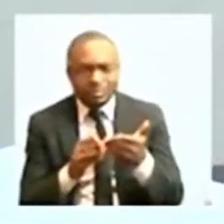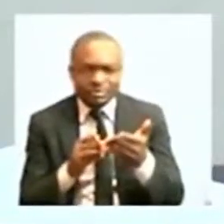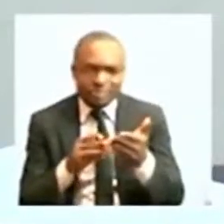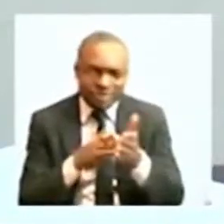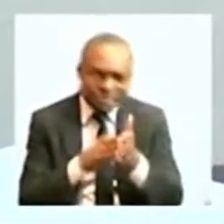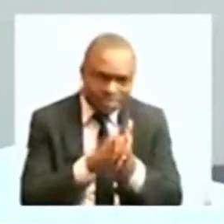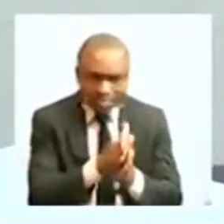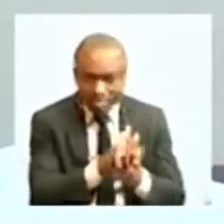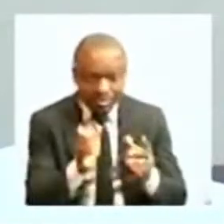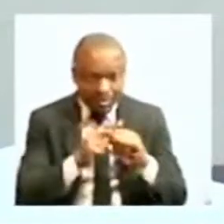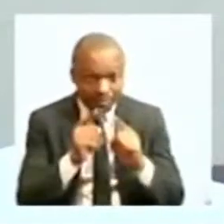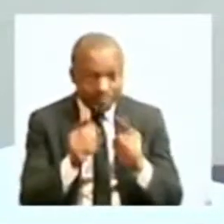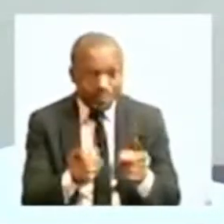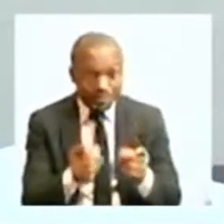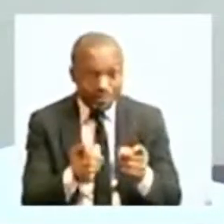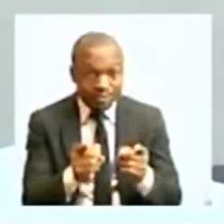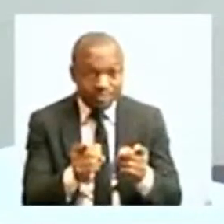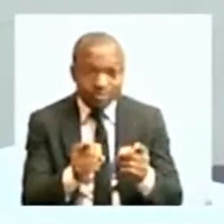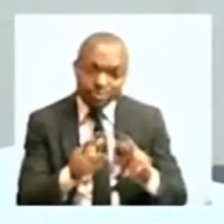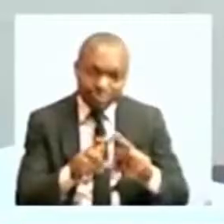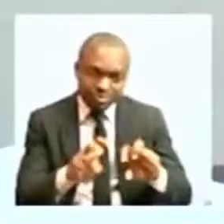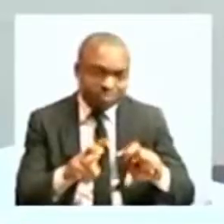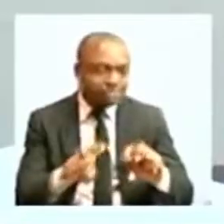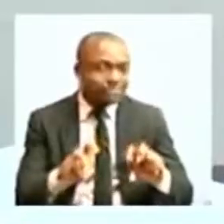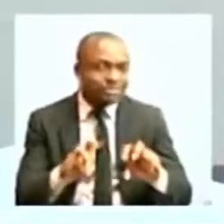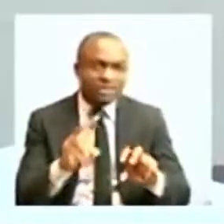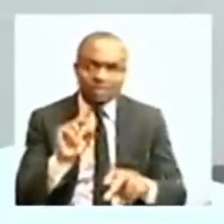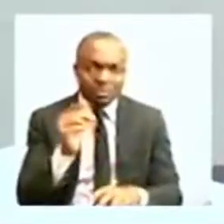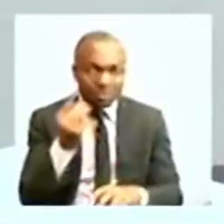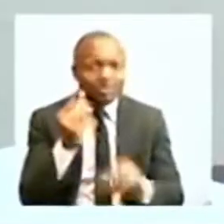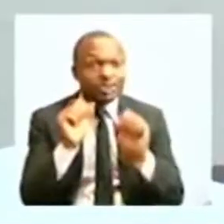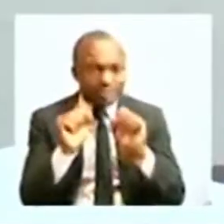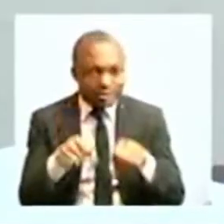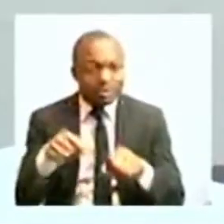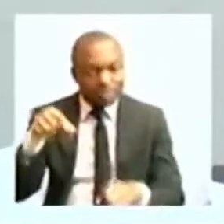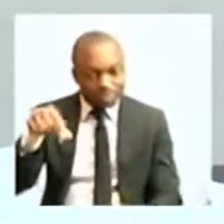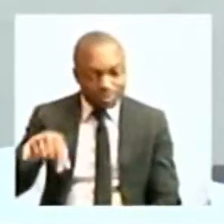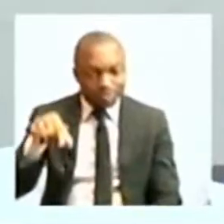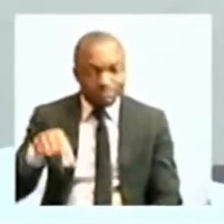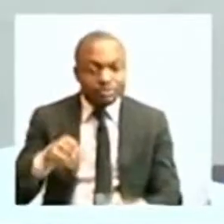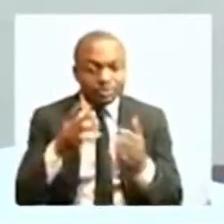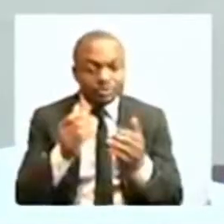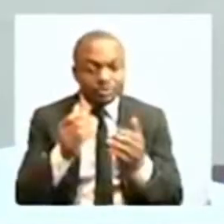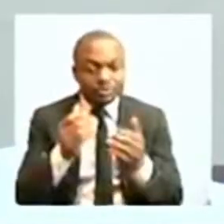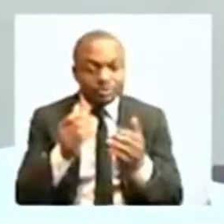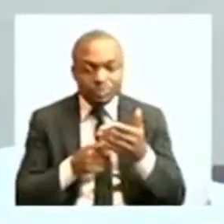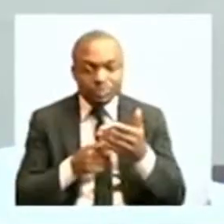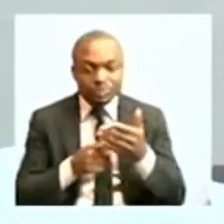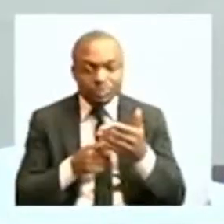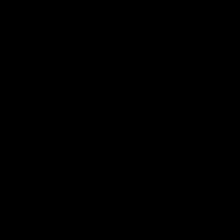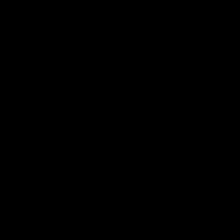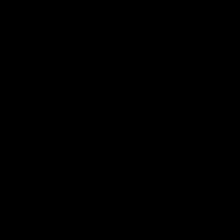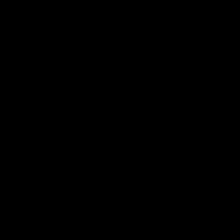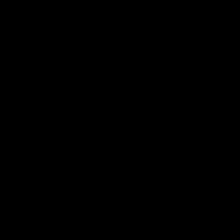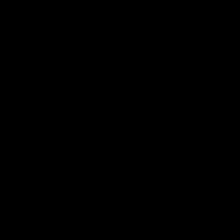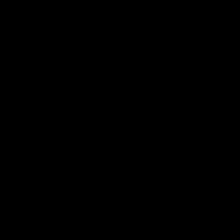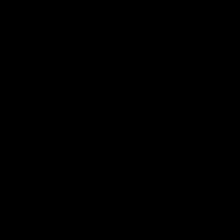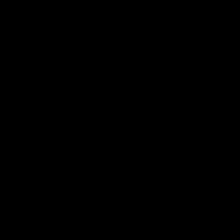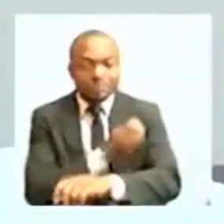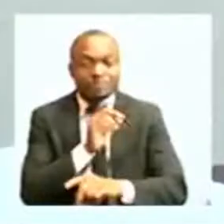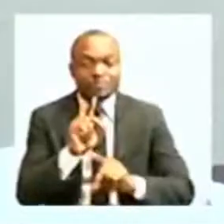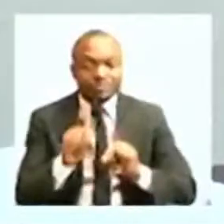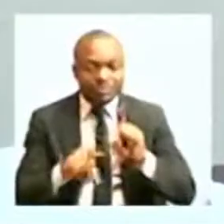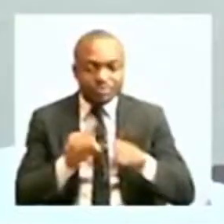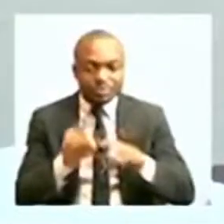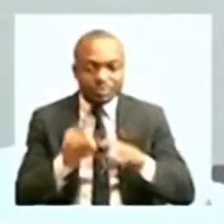through the real vetting by the bank, no one would qualify. You know that. So we want to appreciate what you are doing, empower Zambian people,